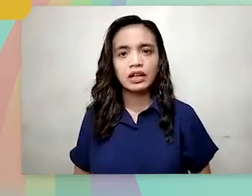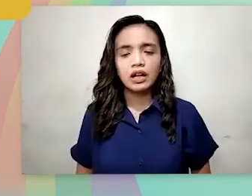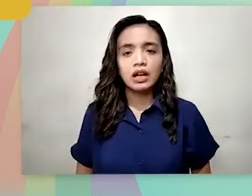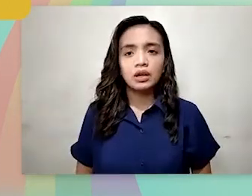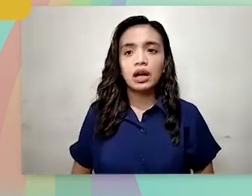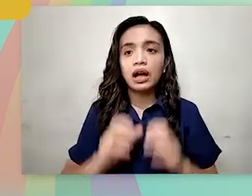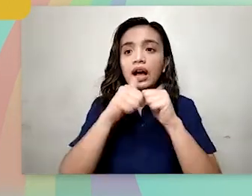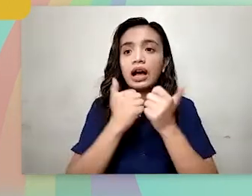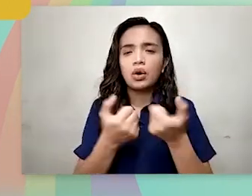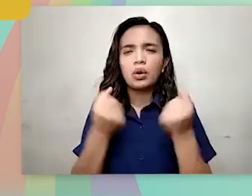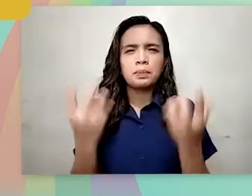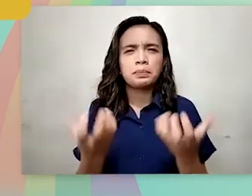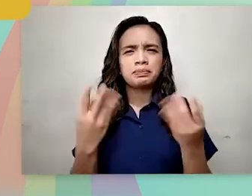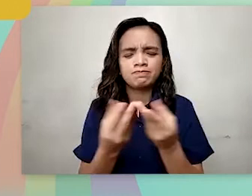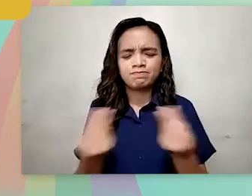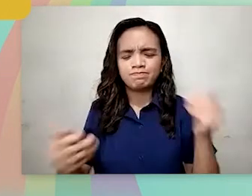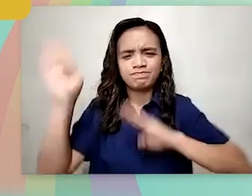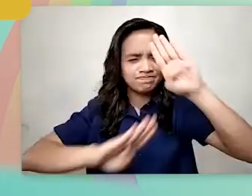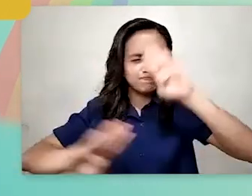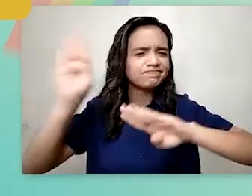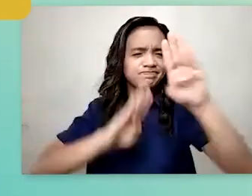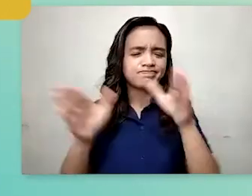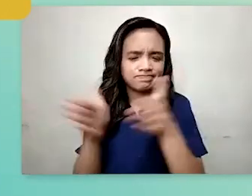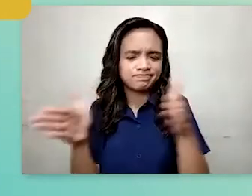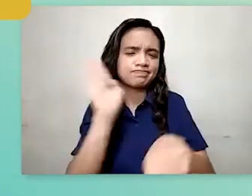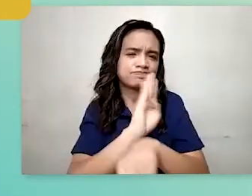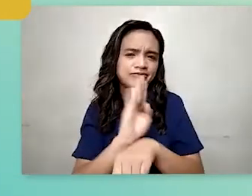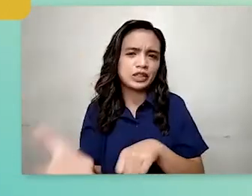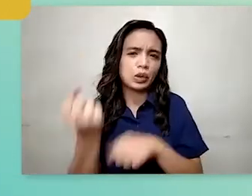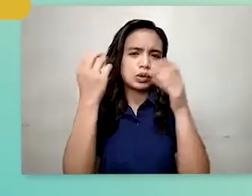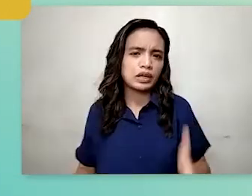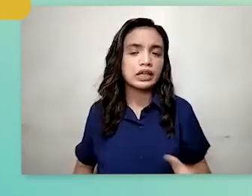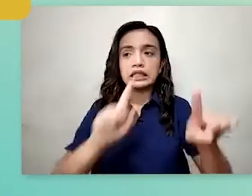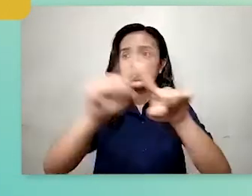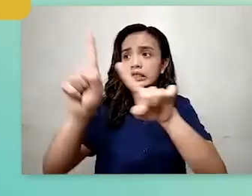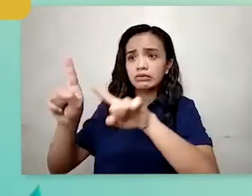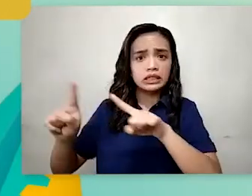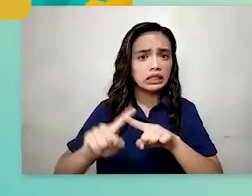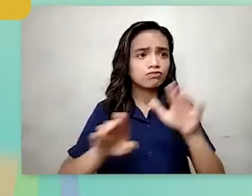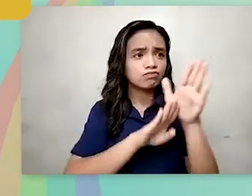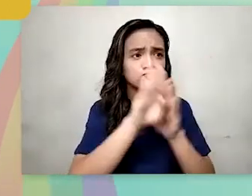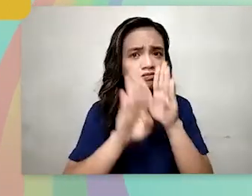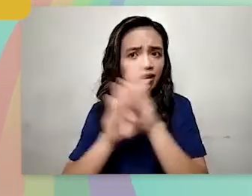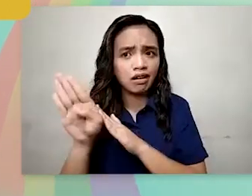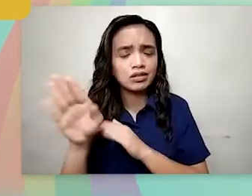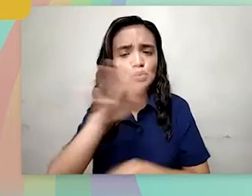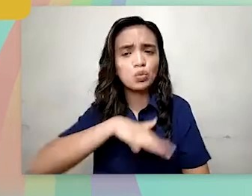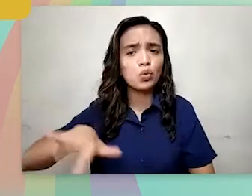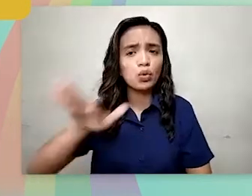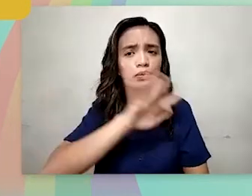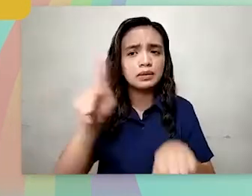creativity, especially in dealing with the so many problems of MSMEs, the different levels of development of all